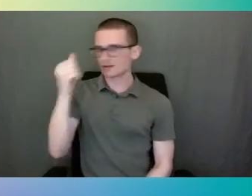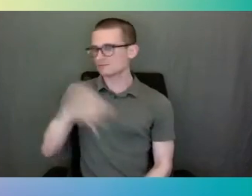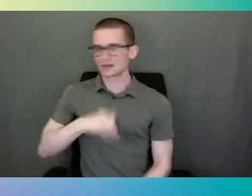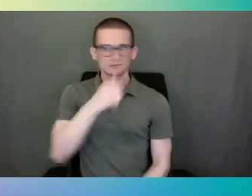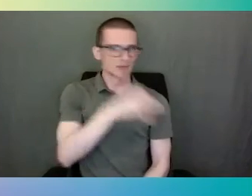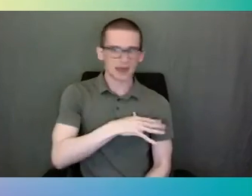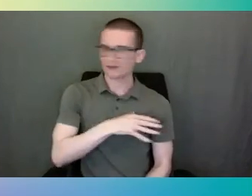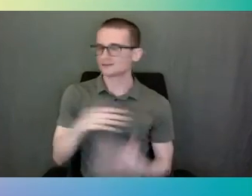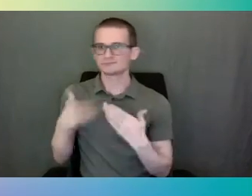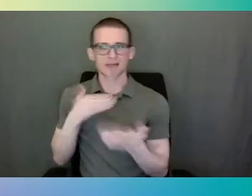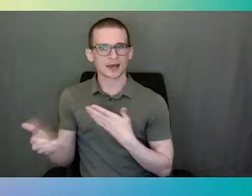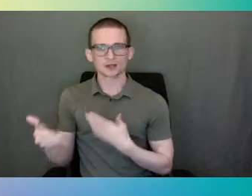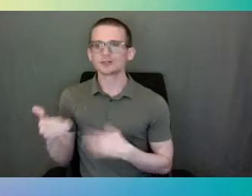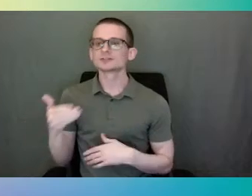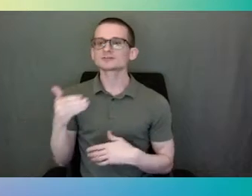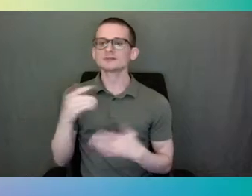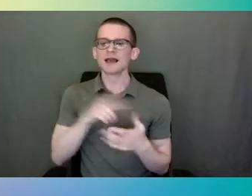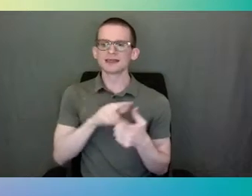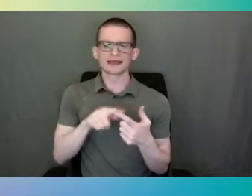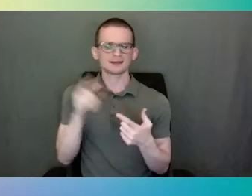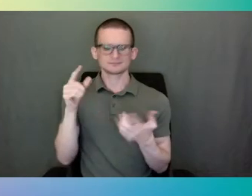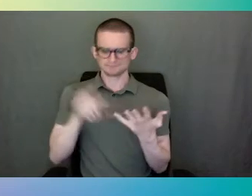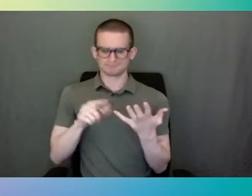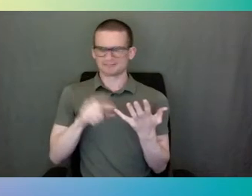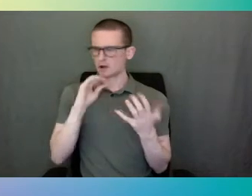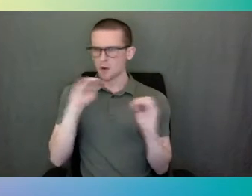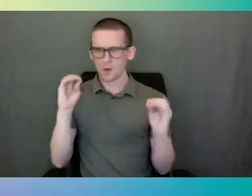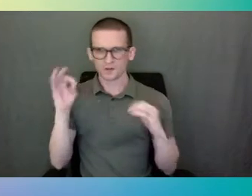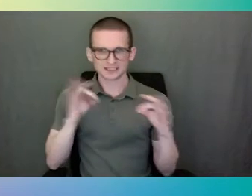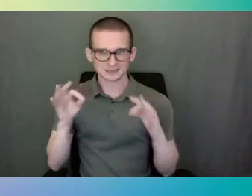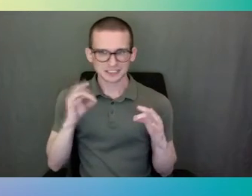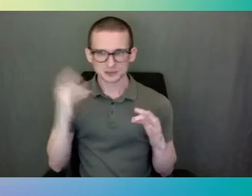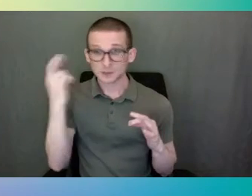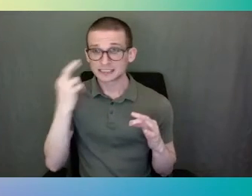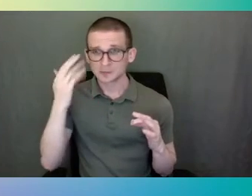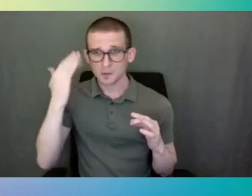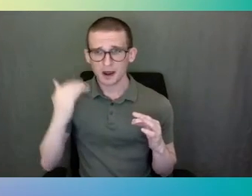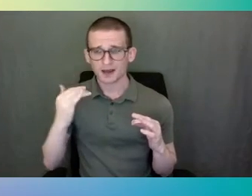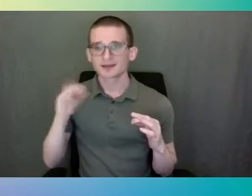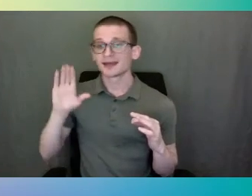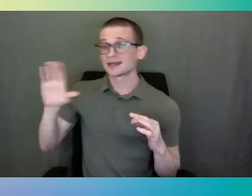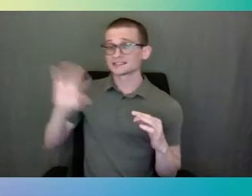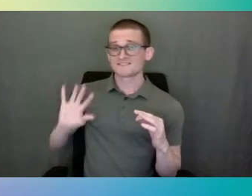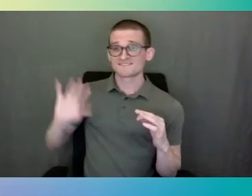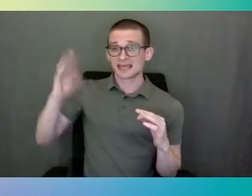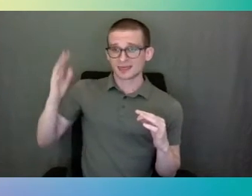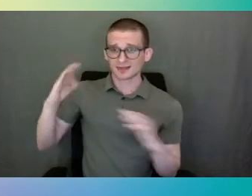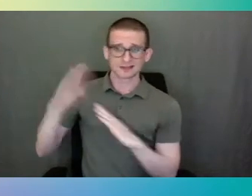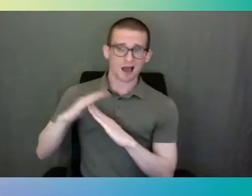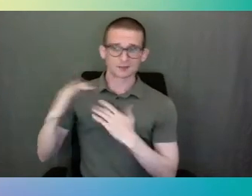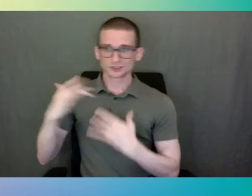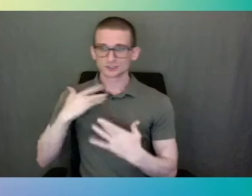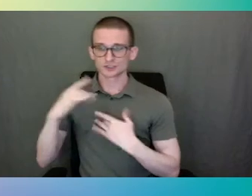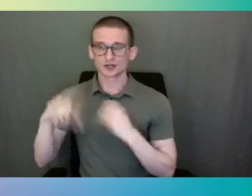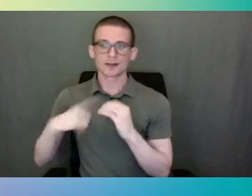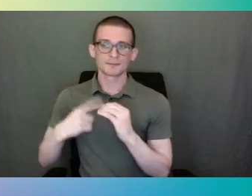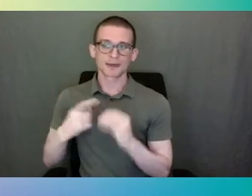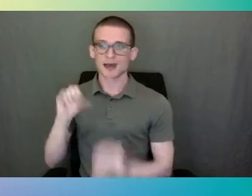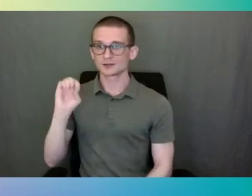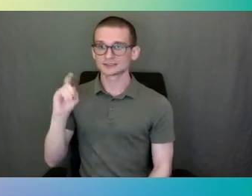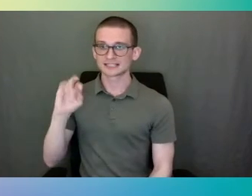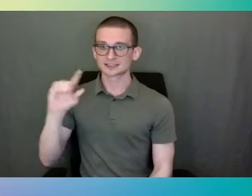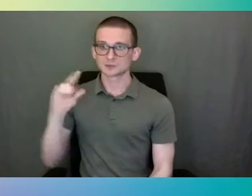oddly, and no explanation on his list, his other 5th big concern about sexual perversion is sex with